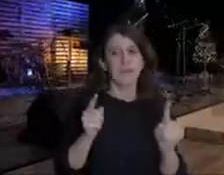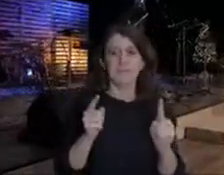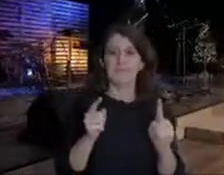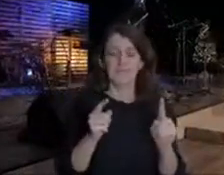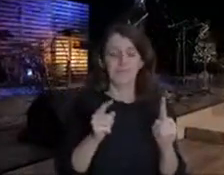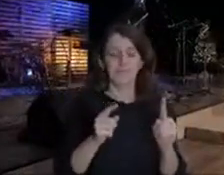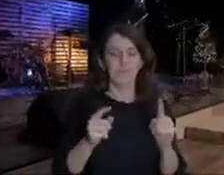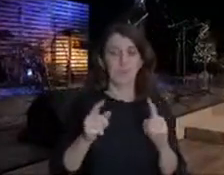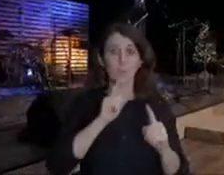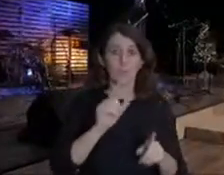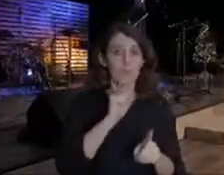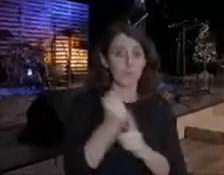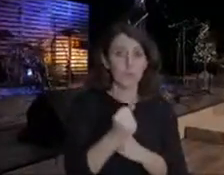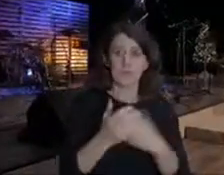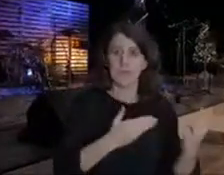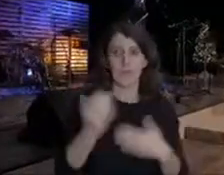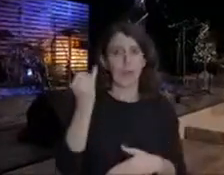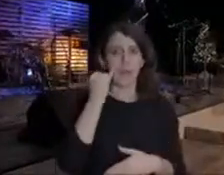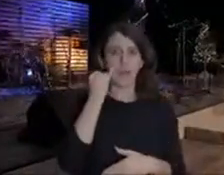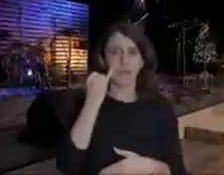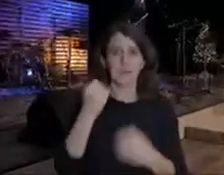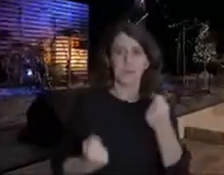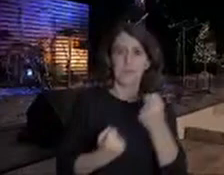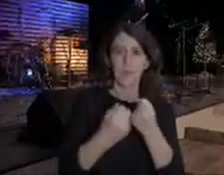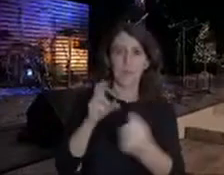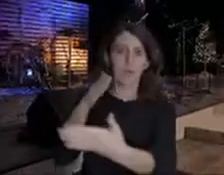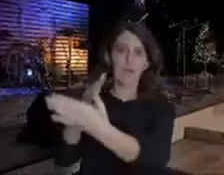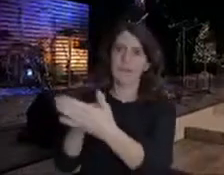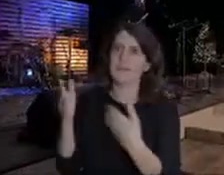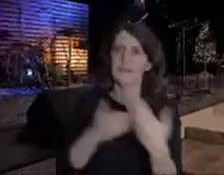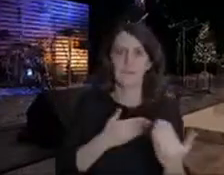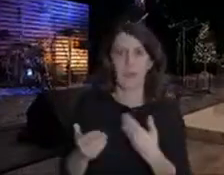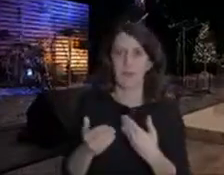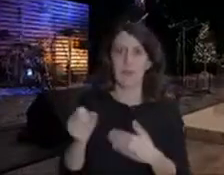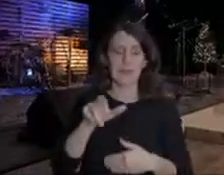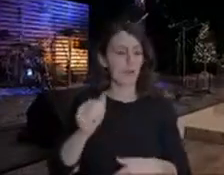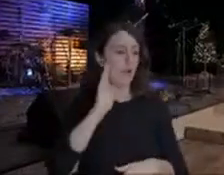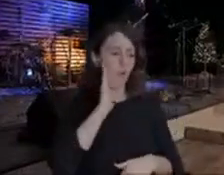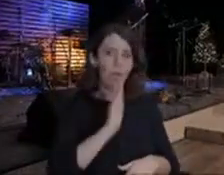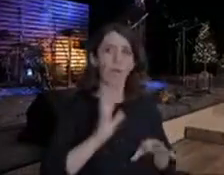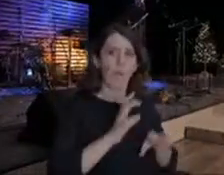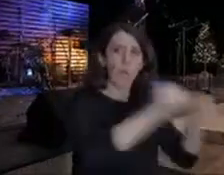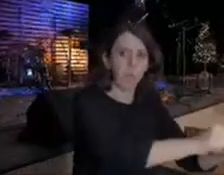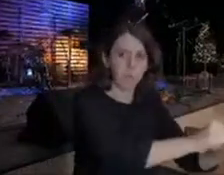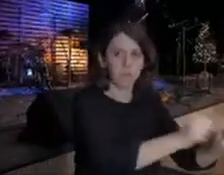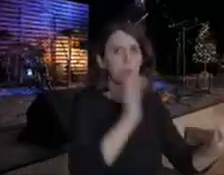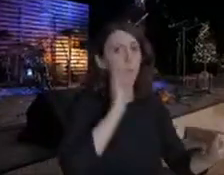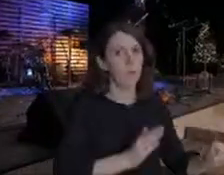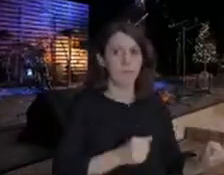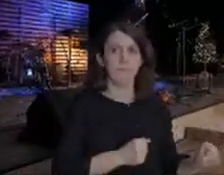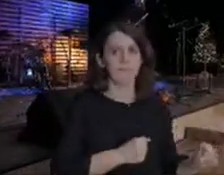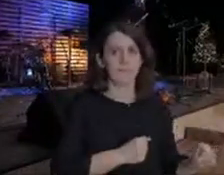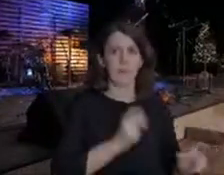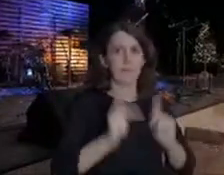chose. Assyria was going to do what Assyria was going to do, and no one could stand in their way. Right? That's just the way it